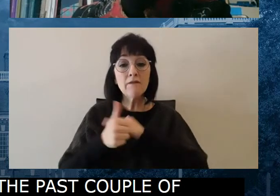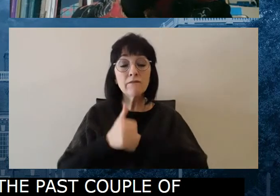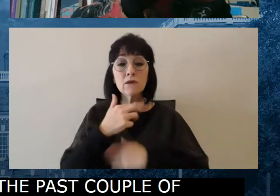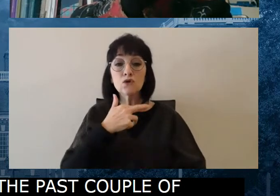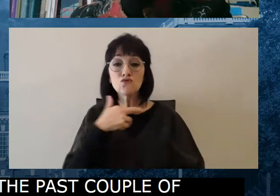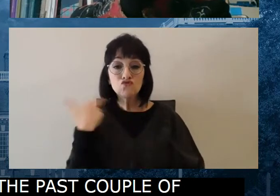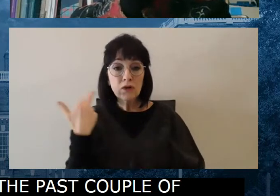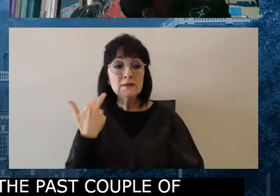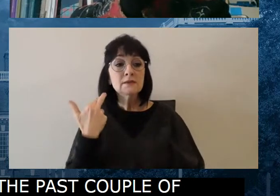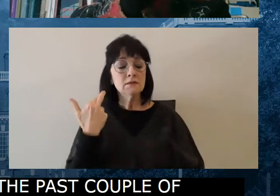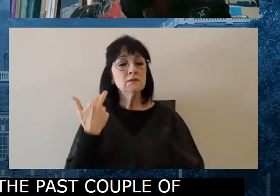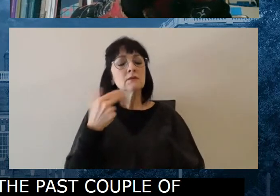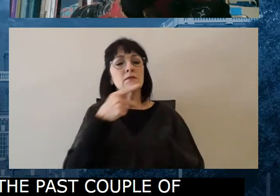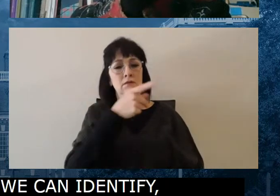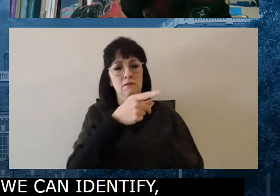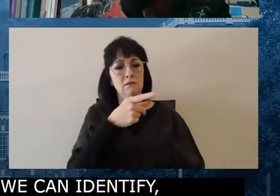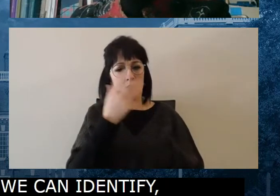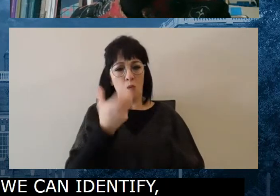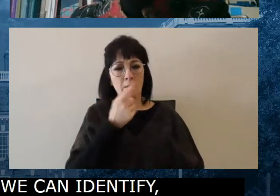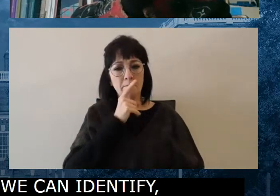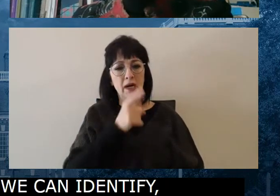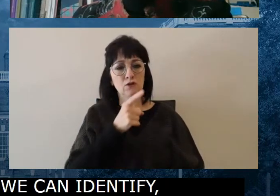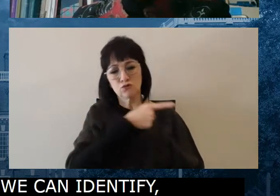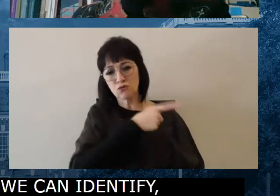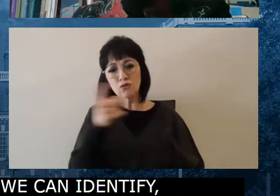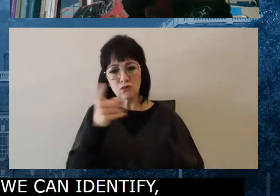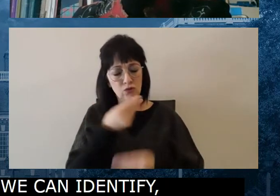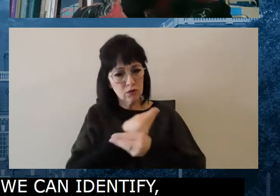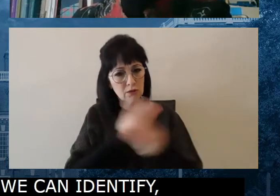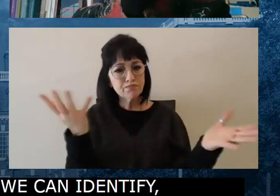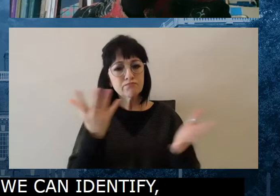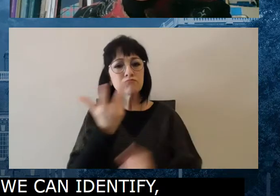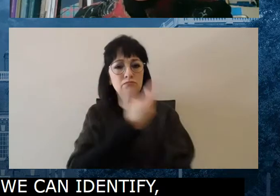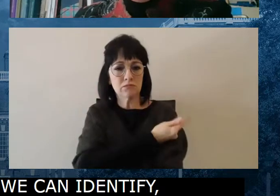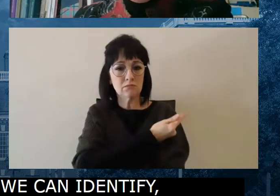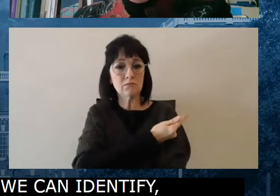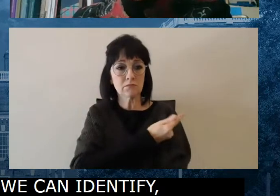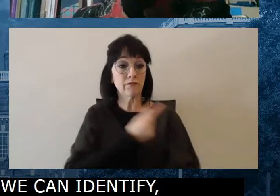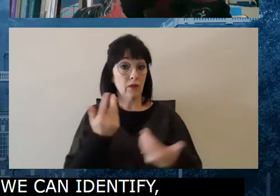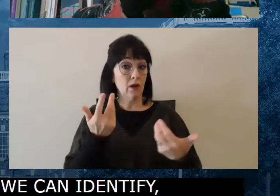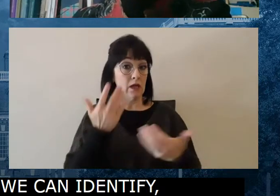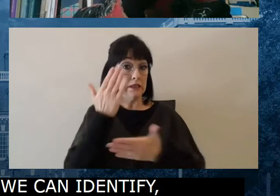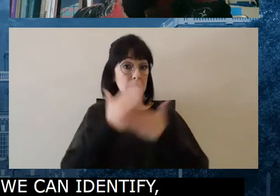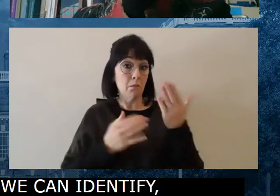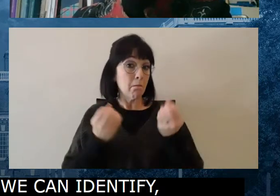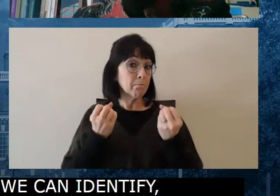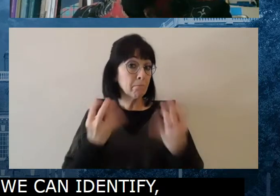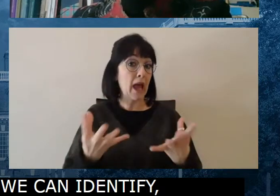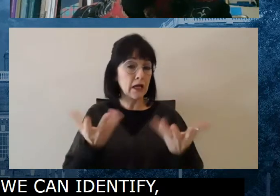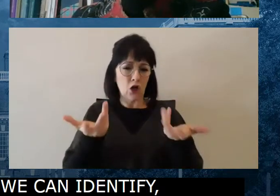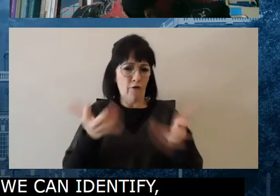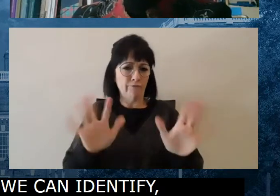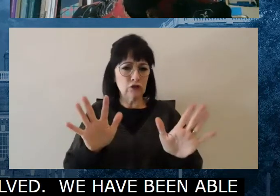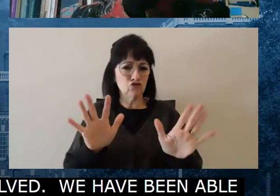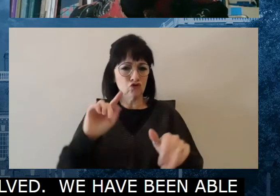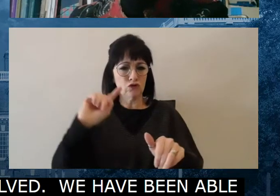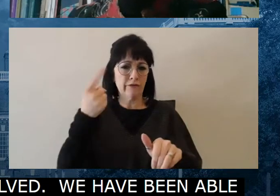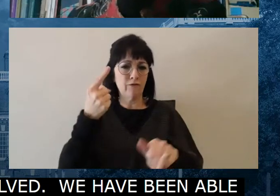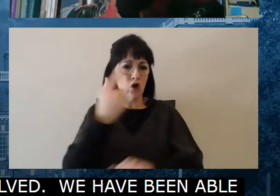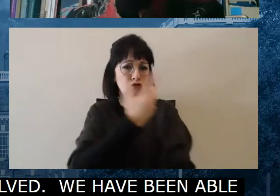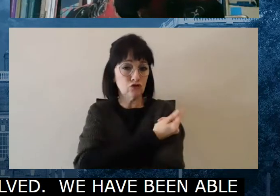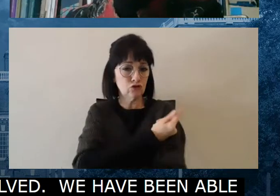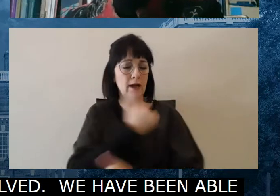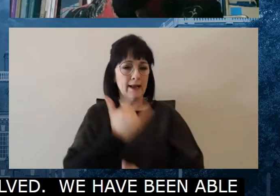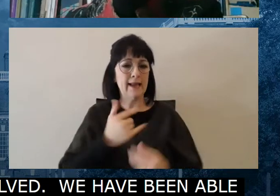week to make sure that they're getting their first shots, and now we're moving into second shots. In fact, when we talk about educators, we're talking